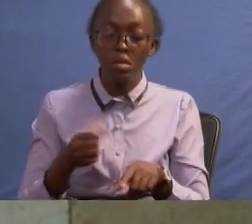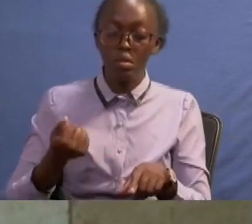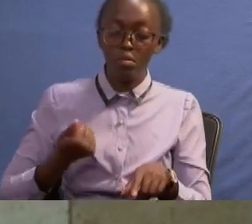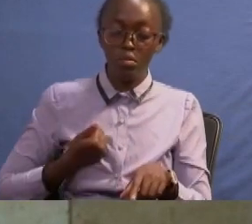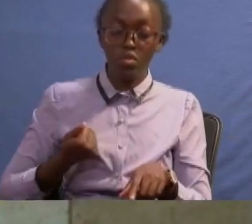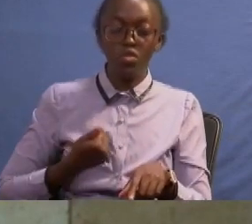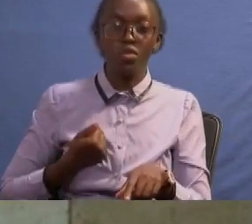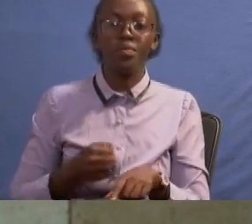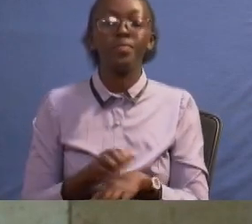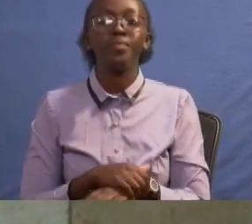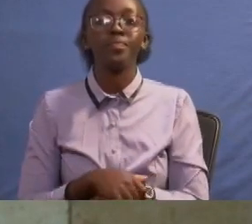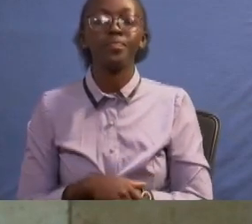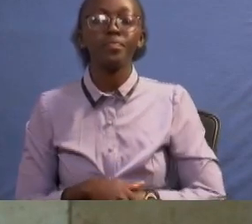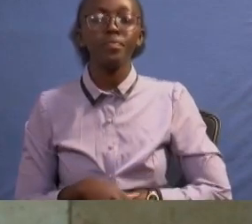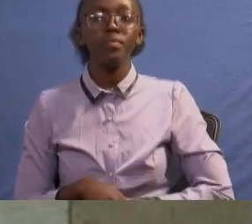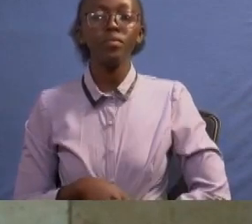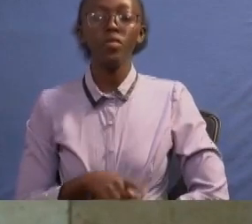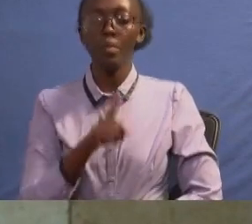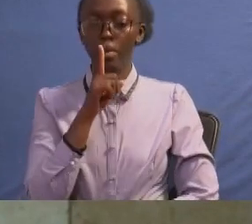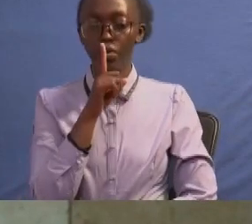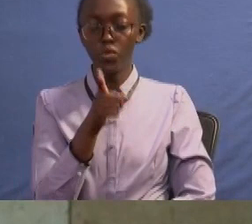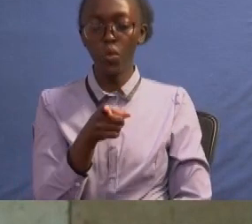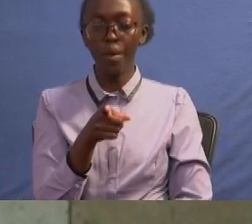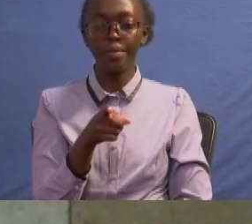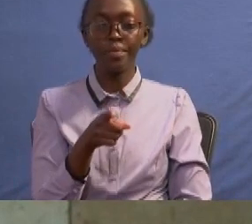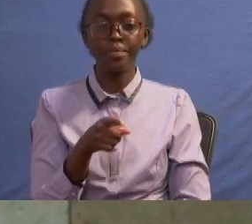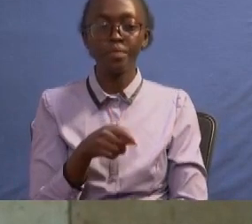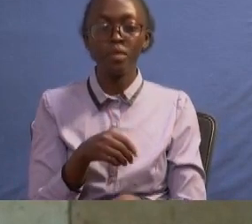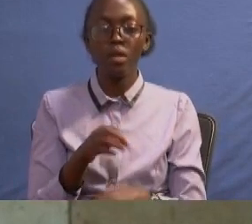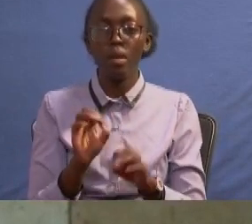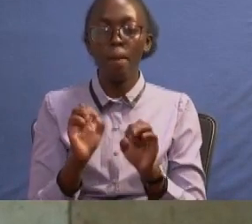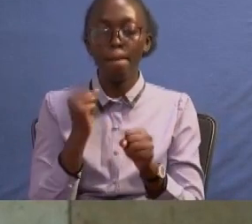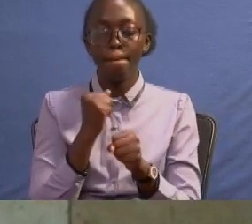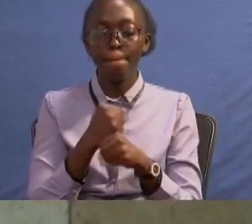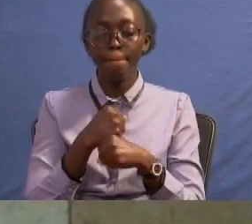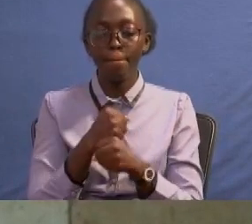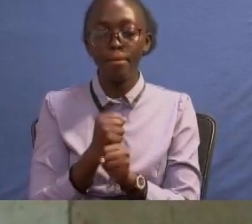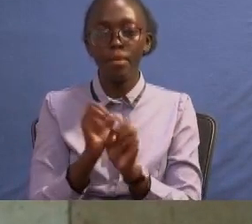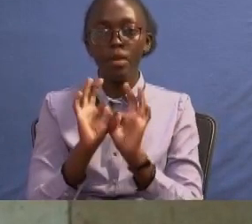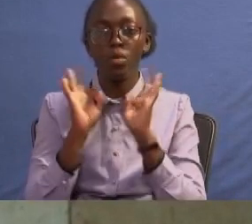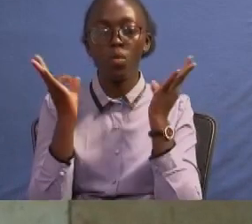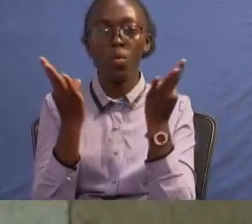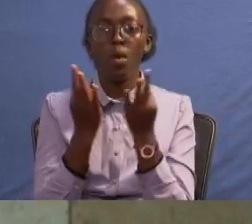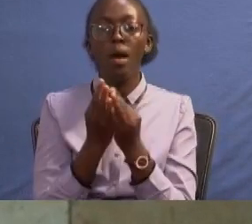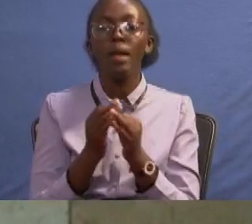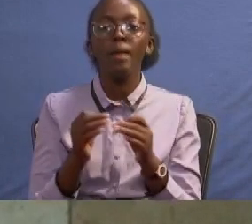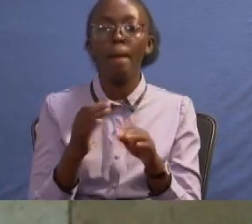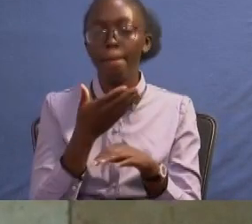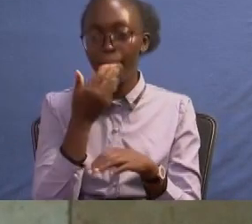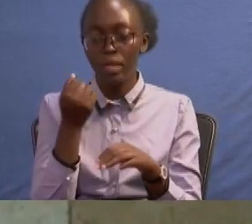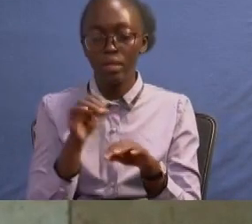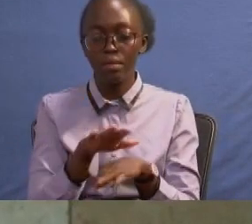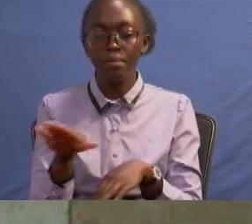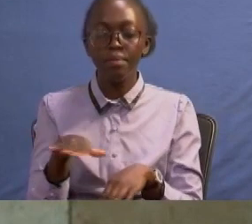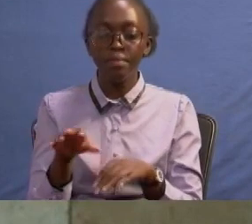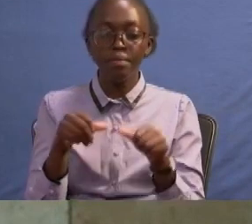well, and to make sure we are making this world a better place to stay. I